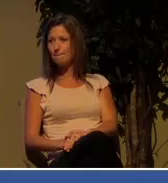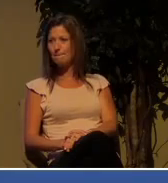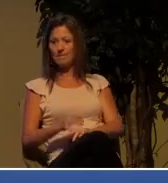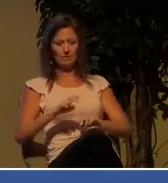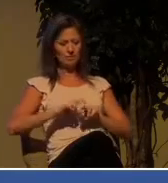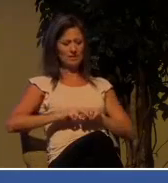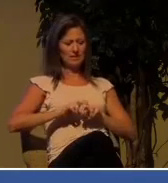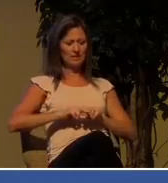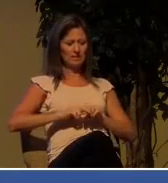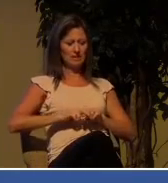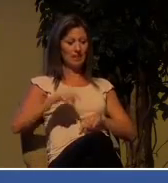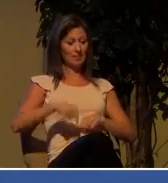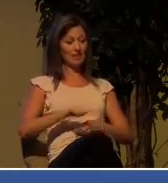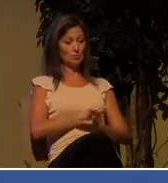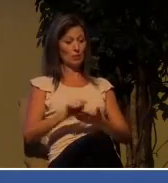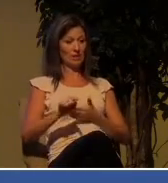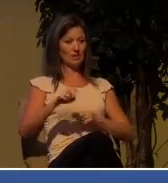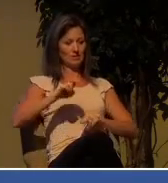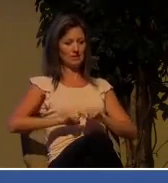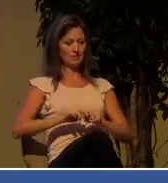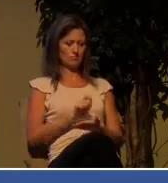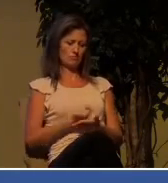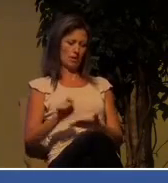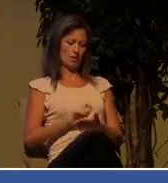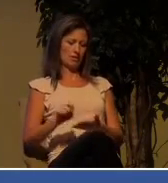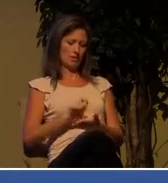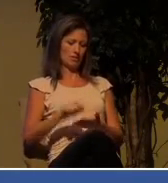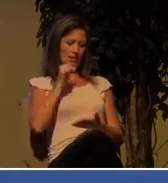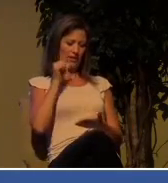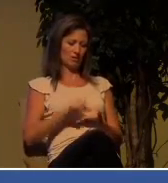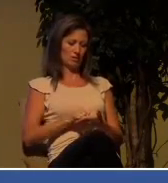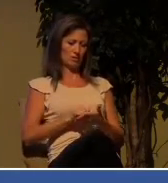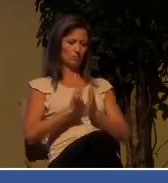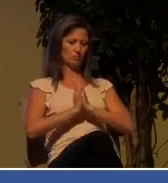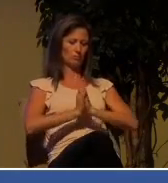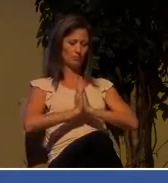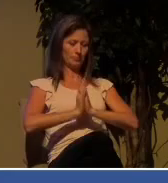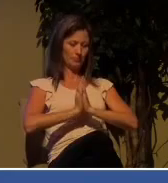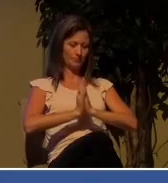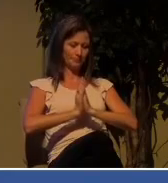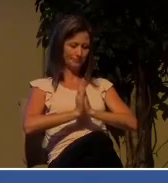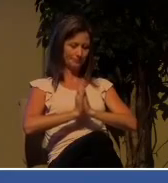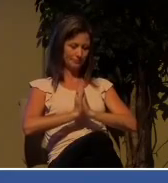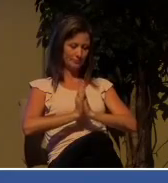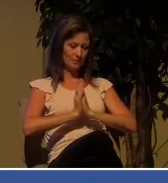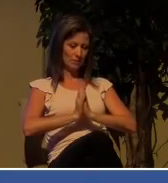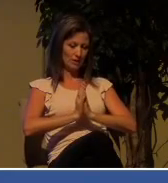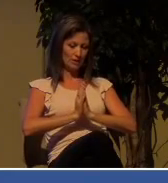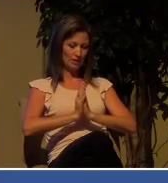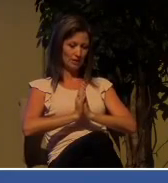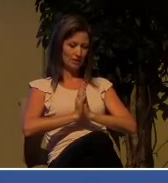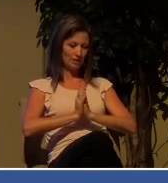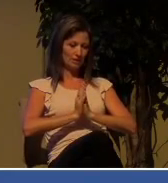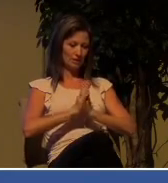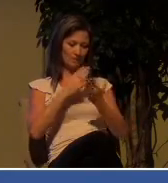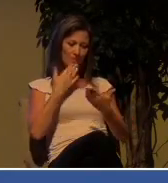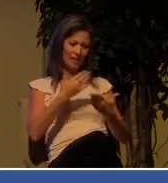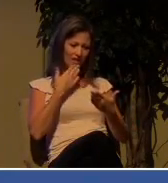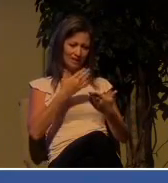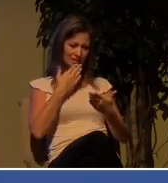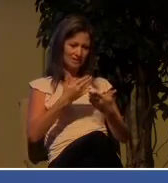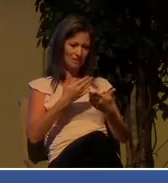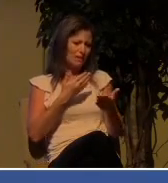down. Write the letter. Pray over it. Give thanks. And if you choose